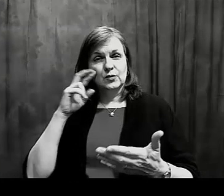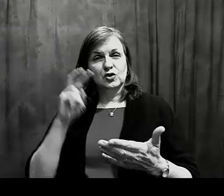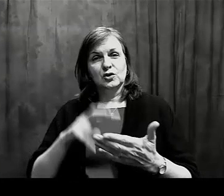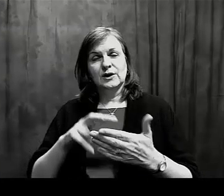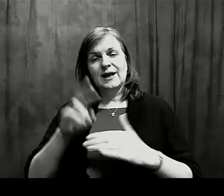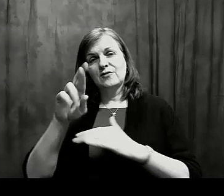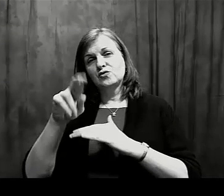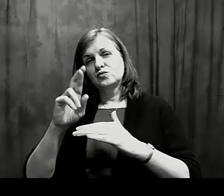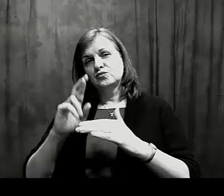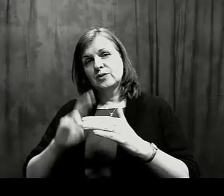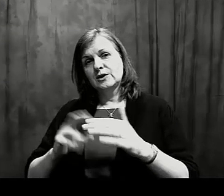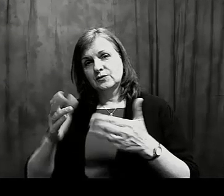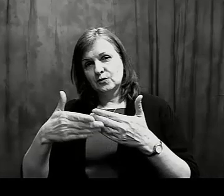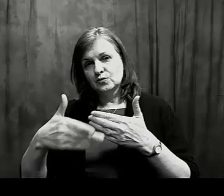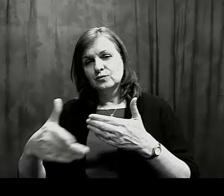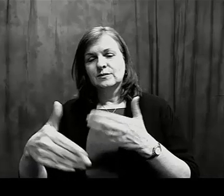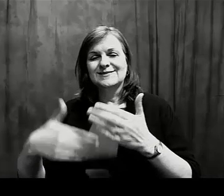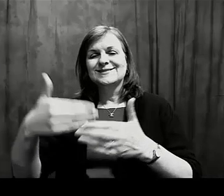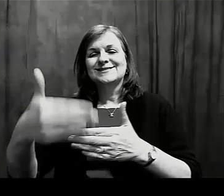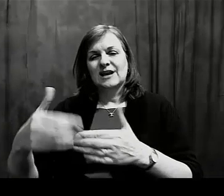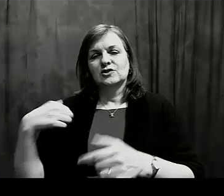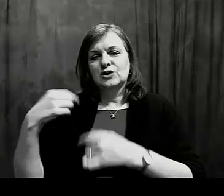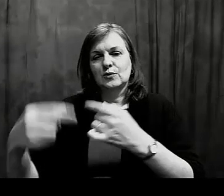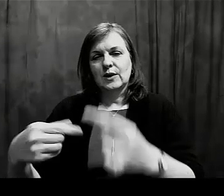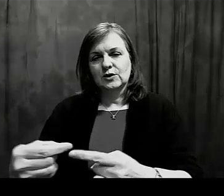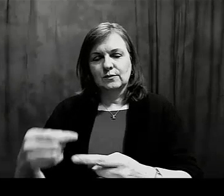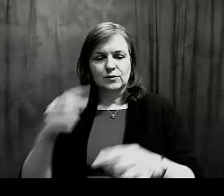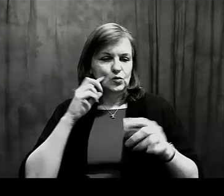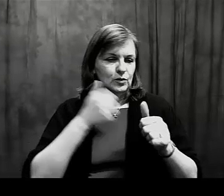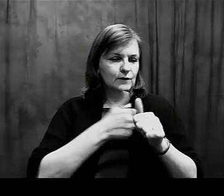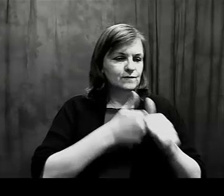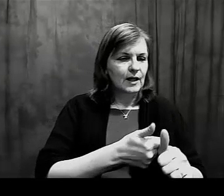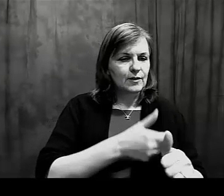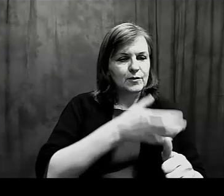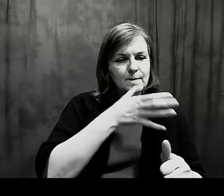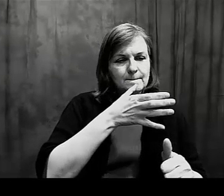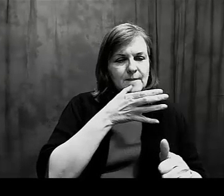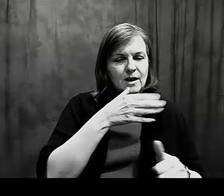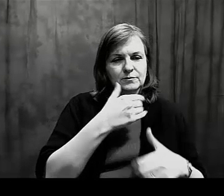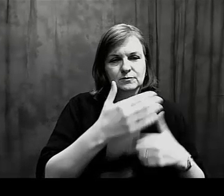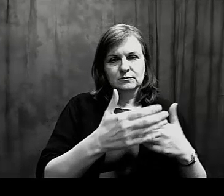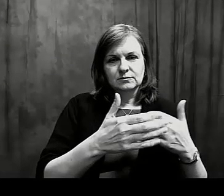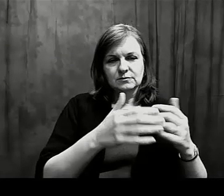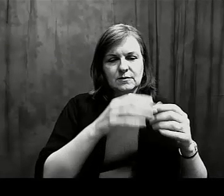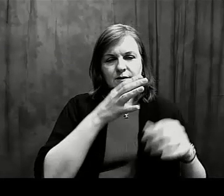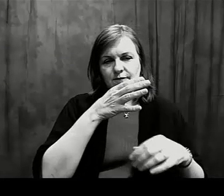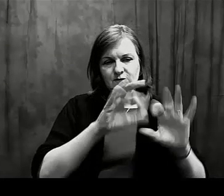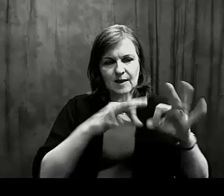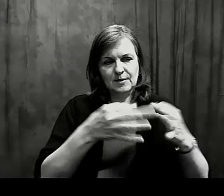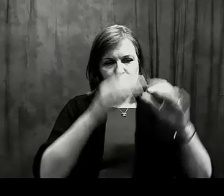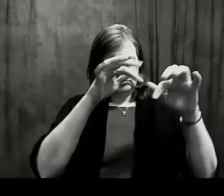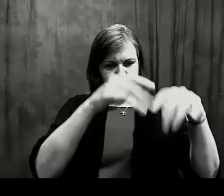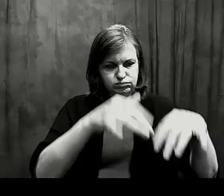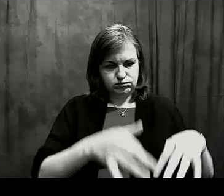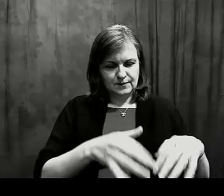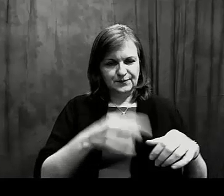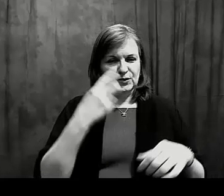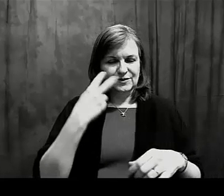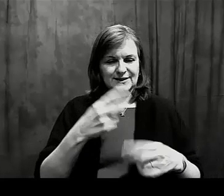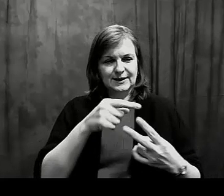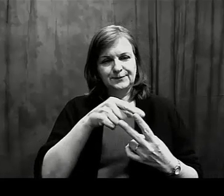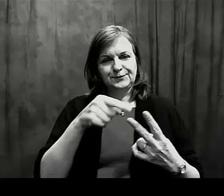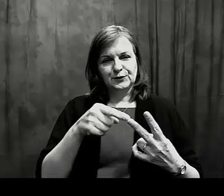at this ratio carrying forward, we could follow down the maternal side if you want. The same thing